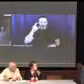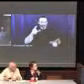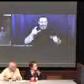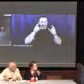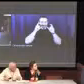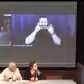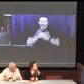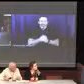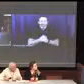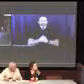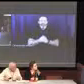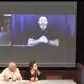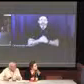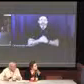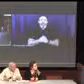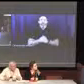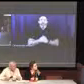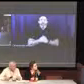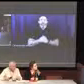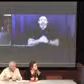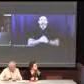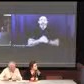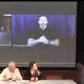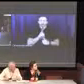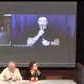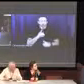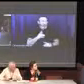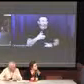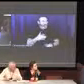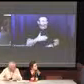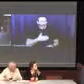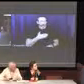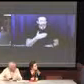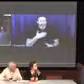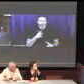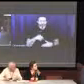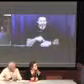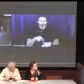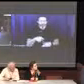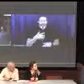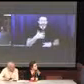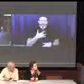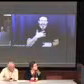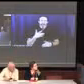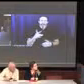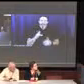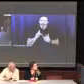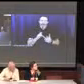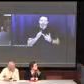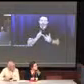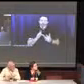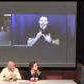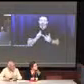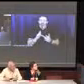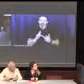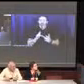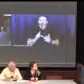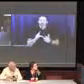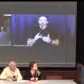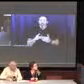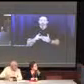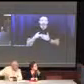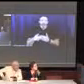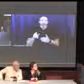really quite delighted to be part of the Sense Network. I help to co-lead the Dissemination Translation Core.